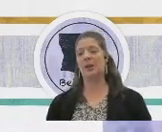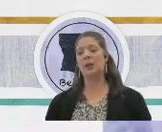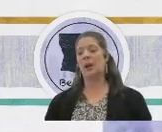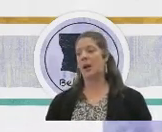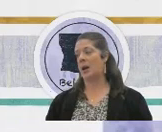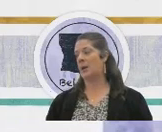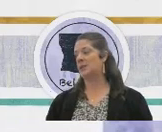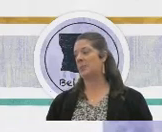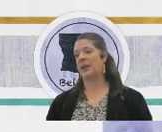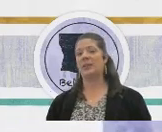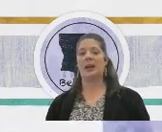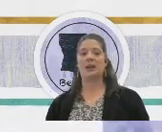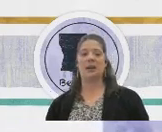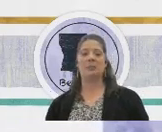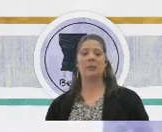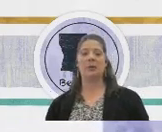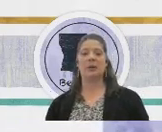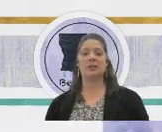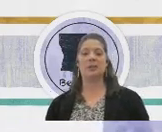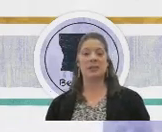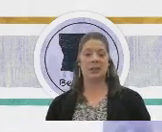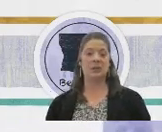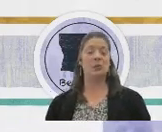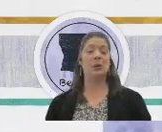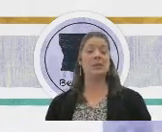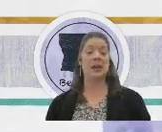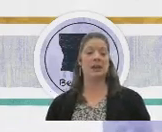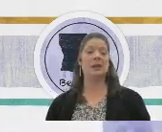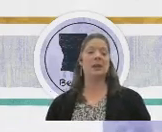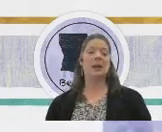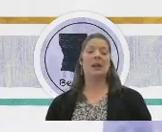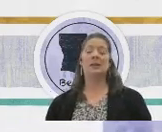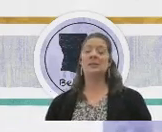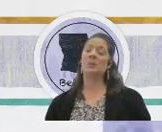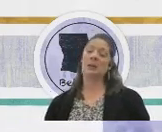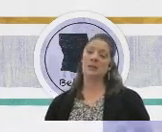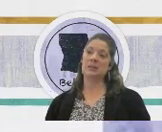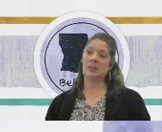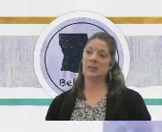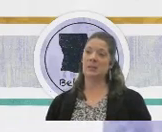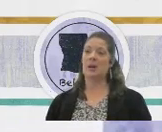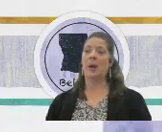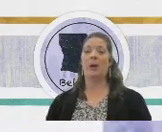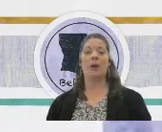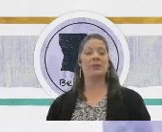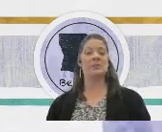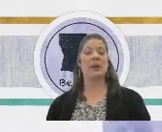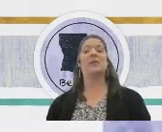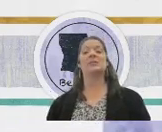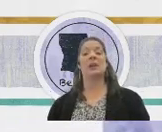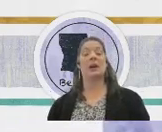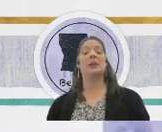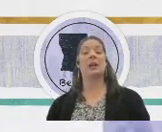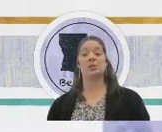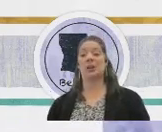topic and something that everyone is seeking to obtain. And in some instances, our office may